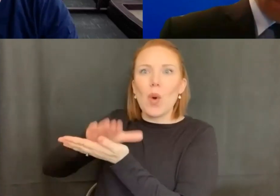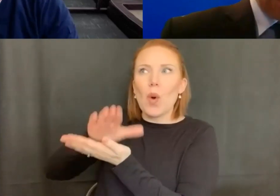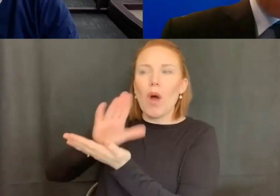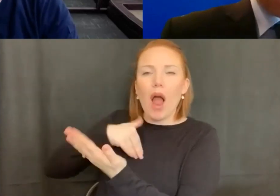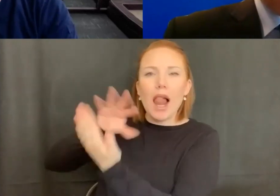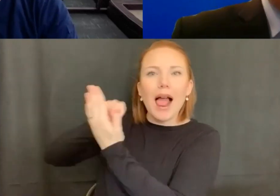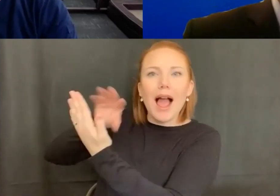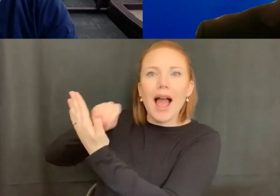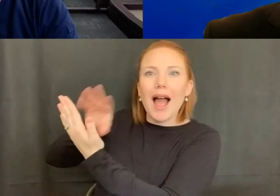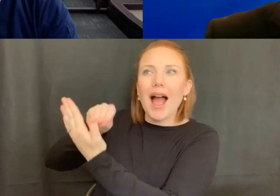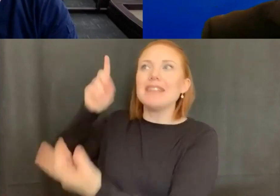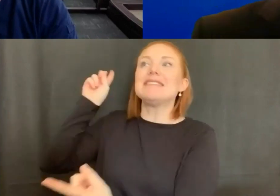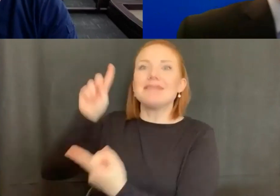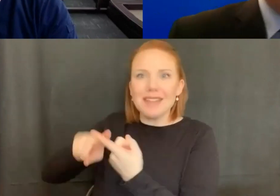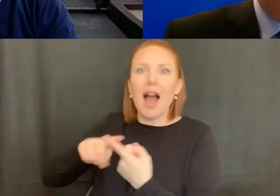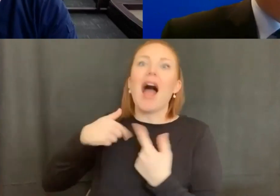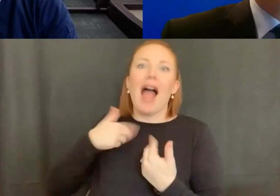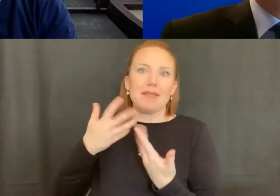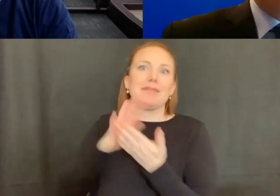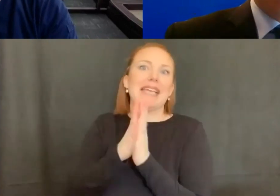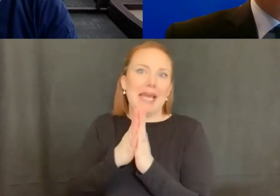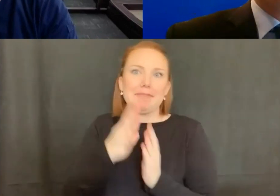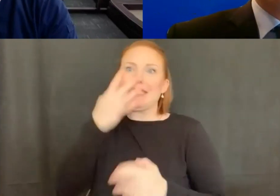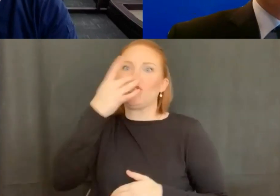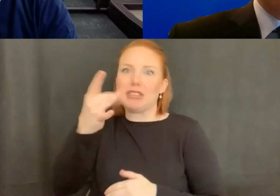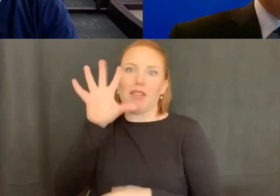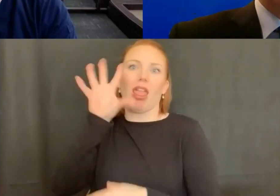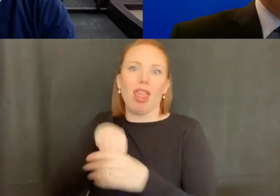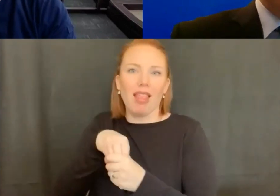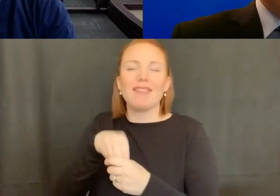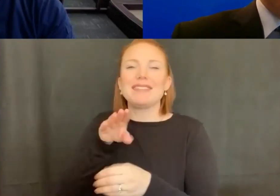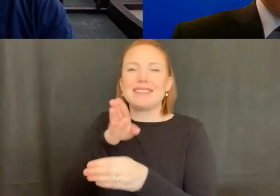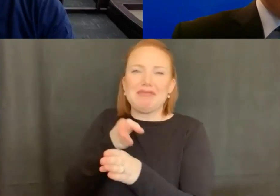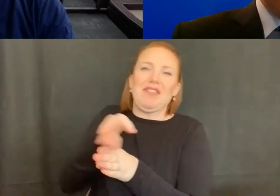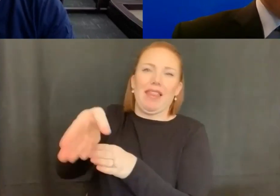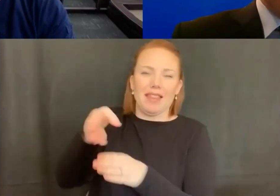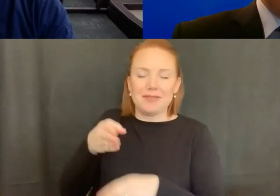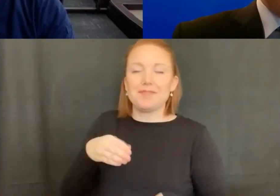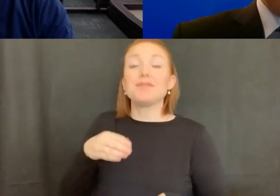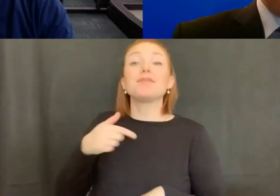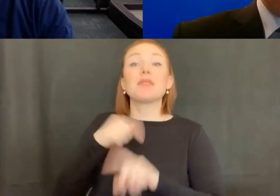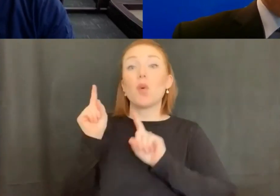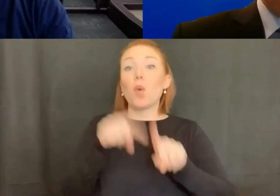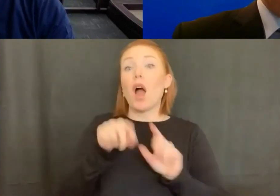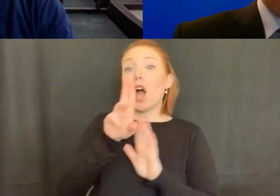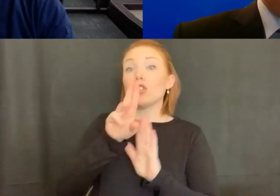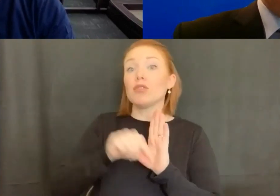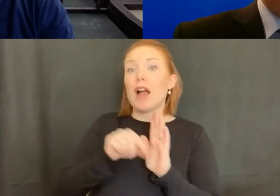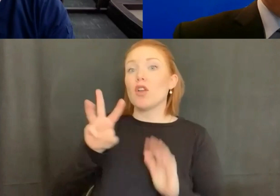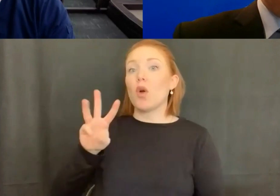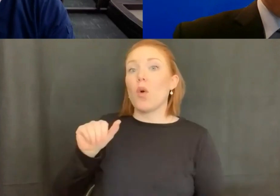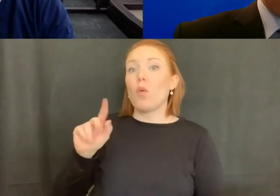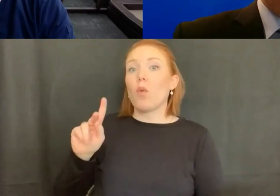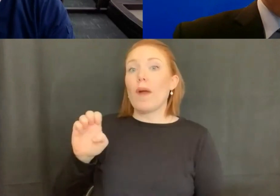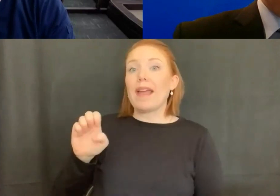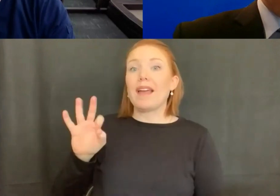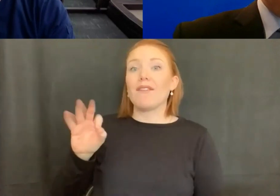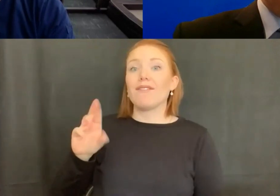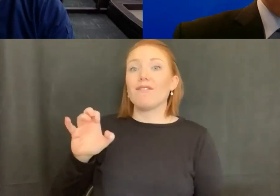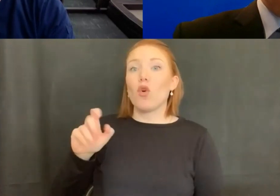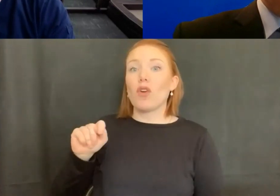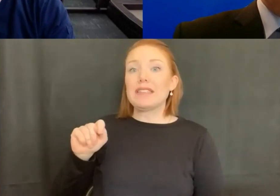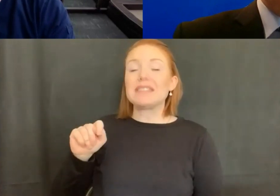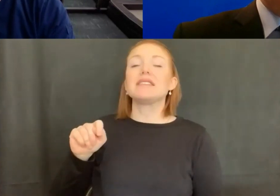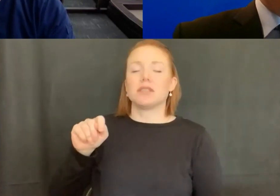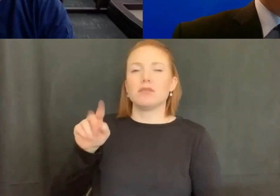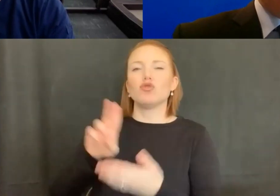became interested in the field and started myself. I went to undergrad at Wake Forest University, where I studied biology